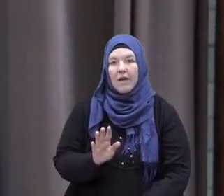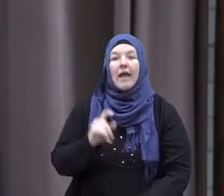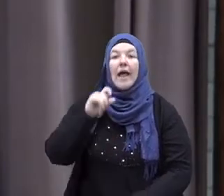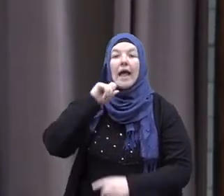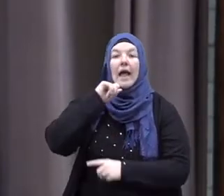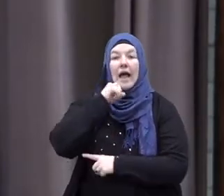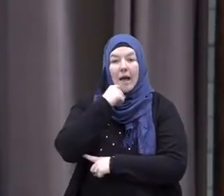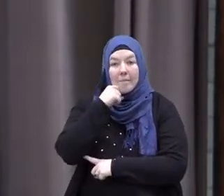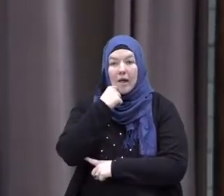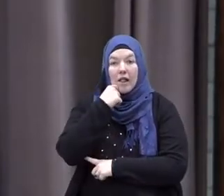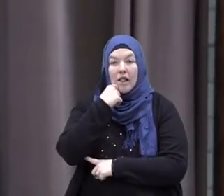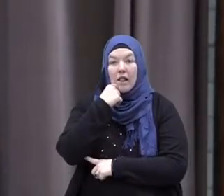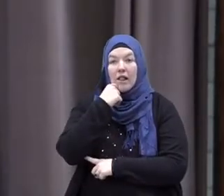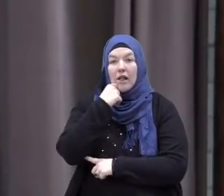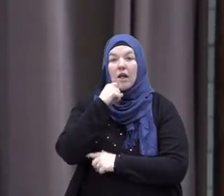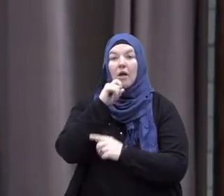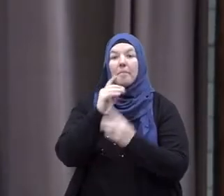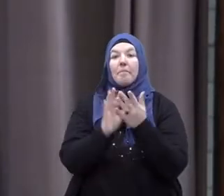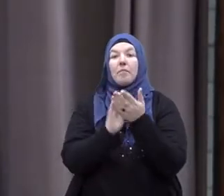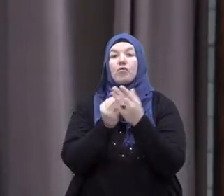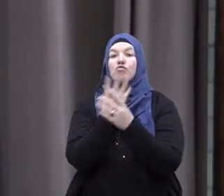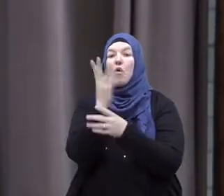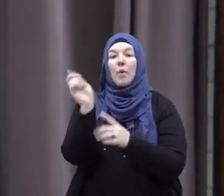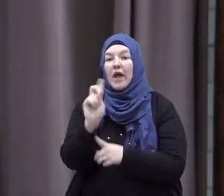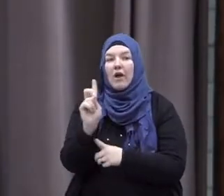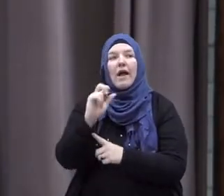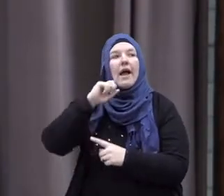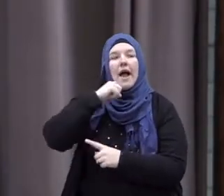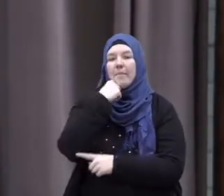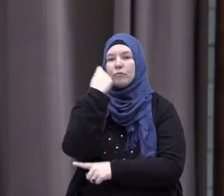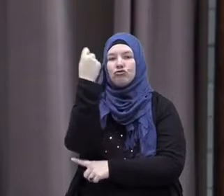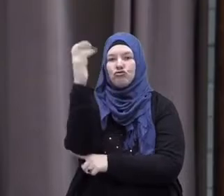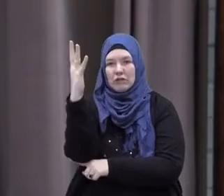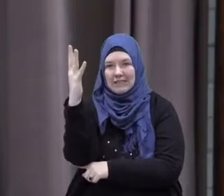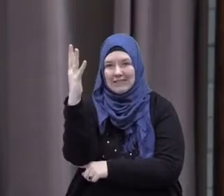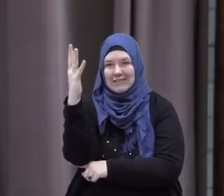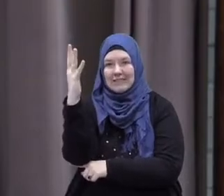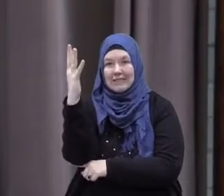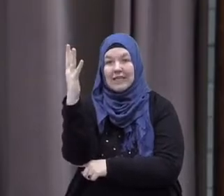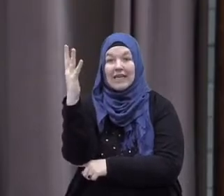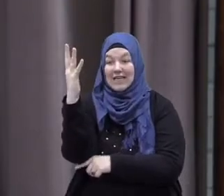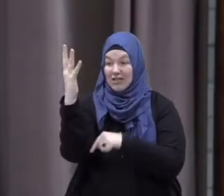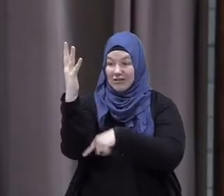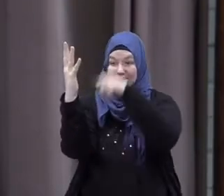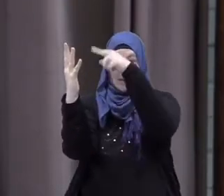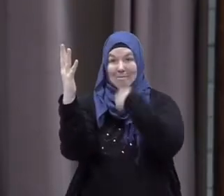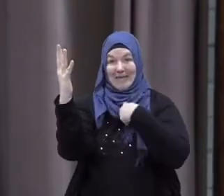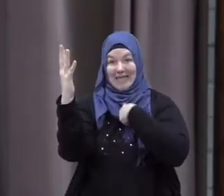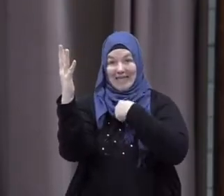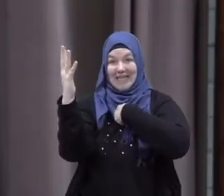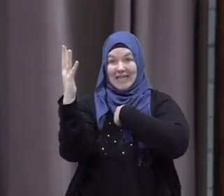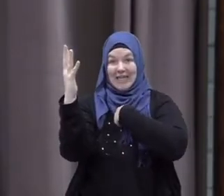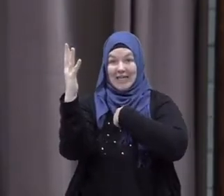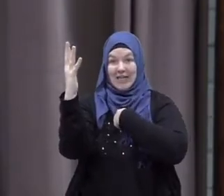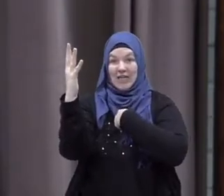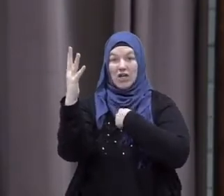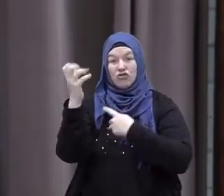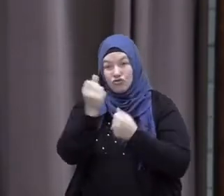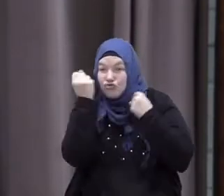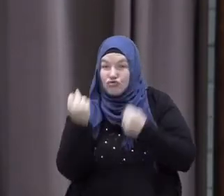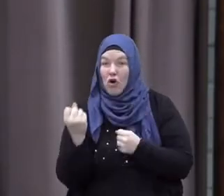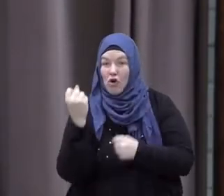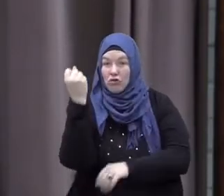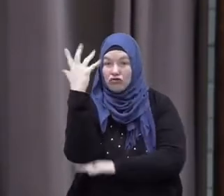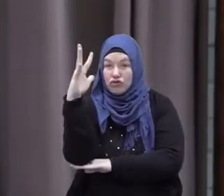trees. Right? So unless you work on yourself to become the